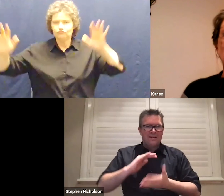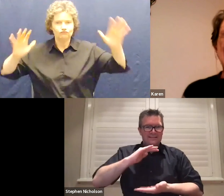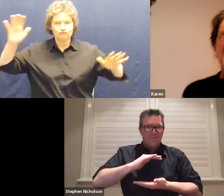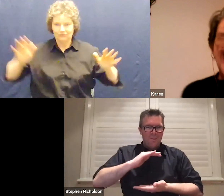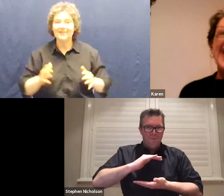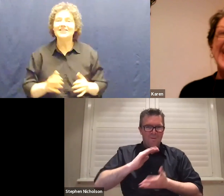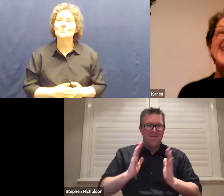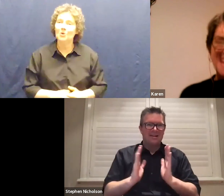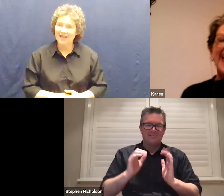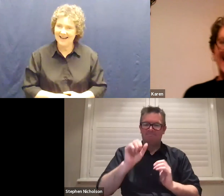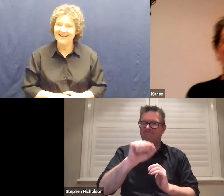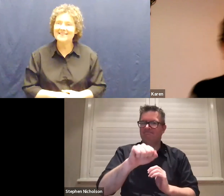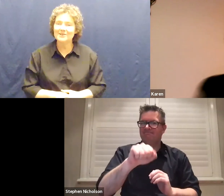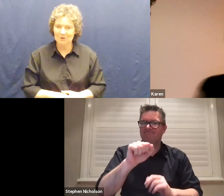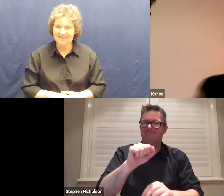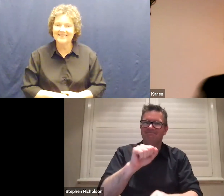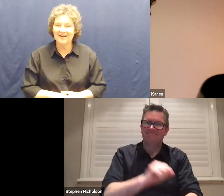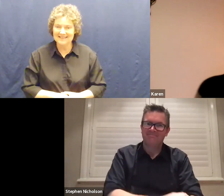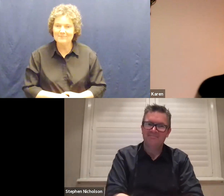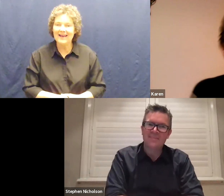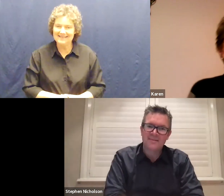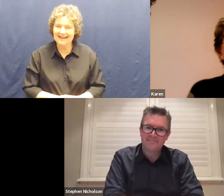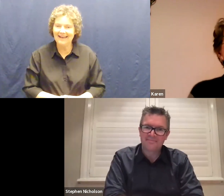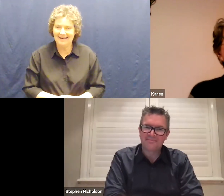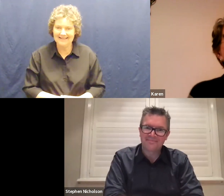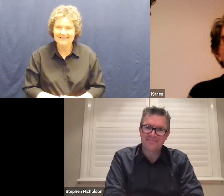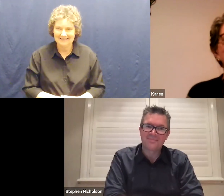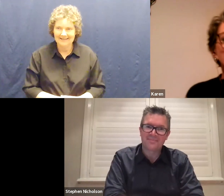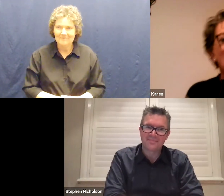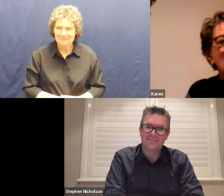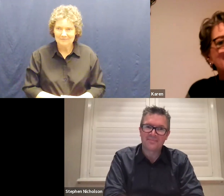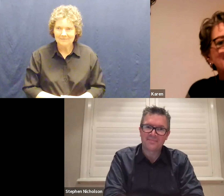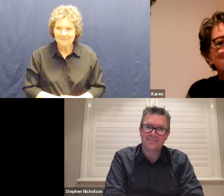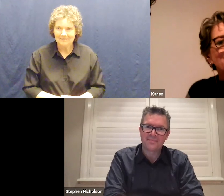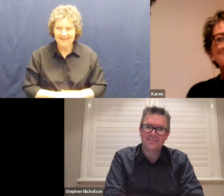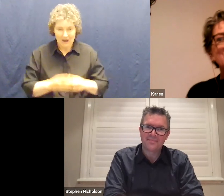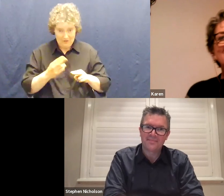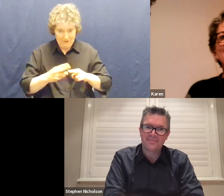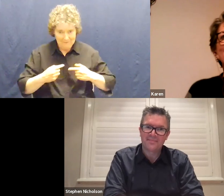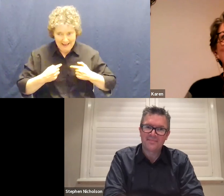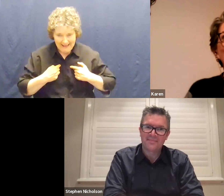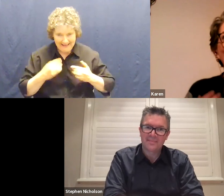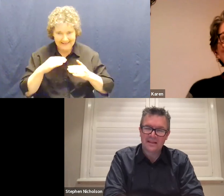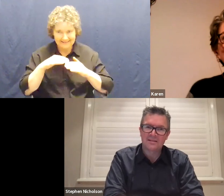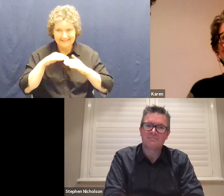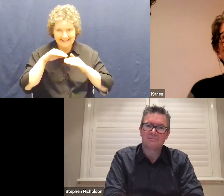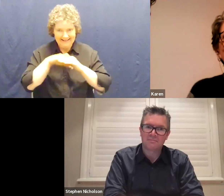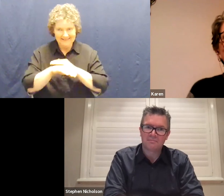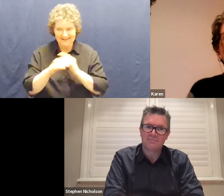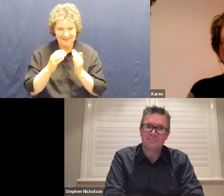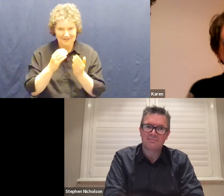spatial. A smaller signing space. So I found it quite difficult going